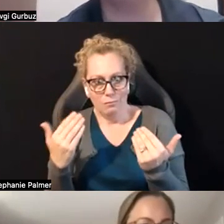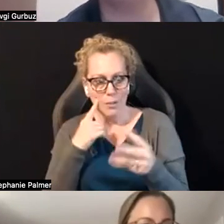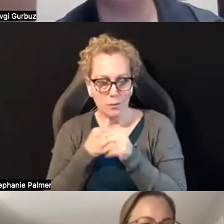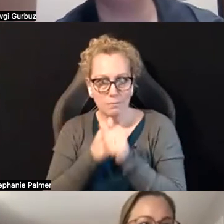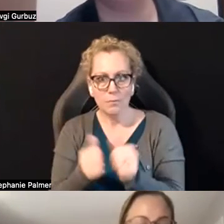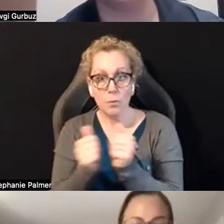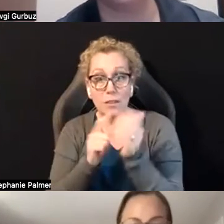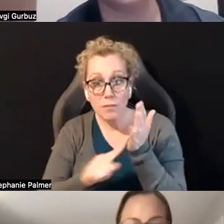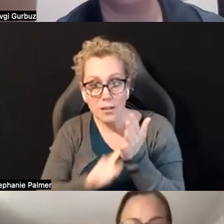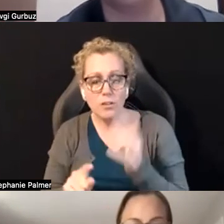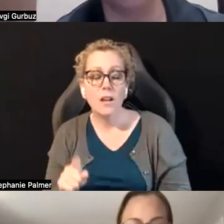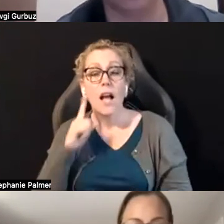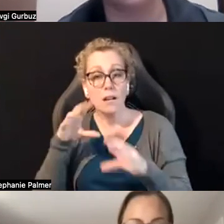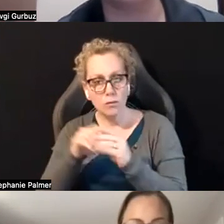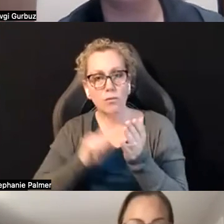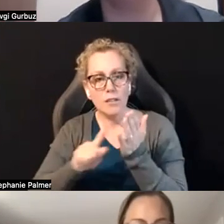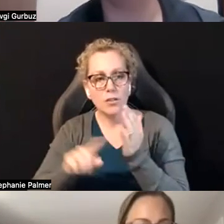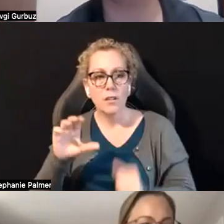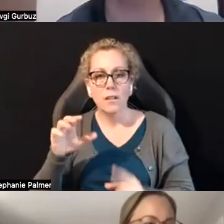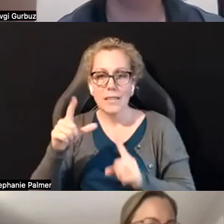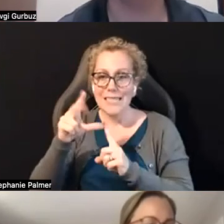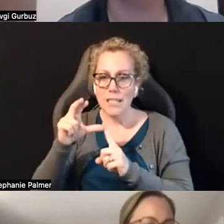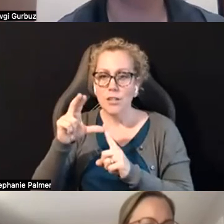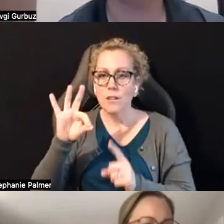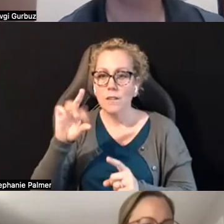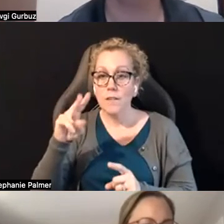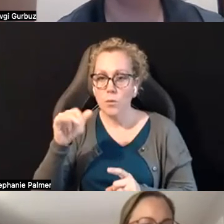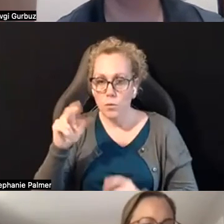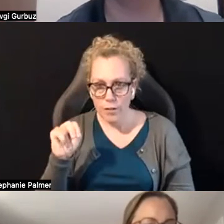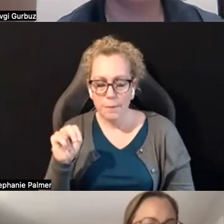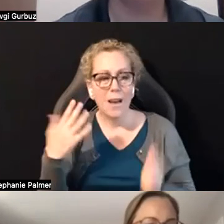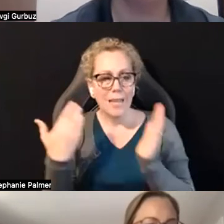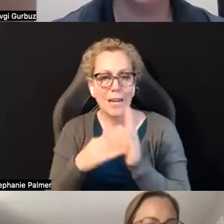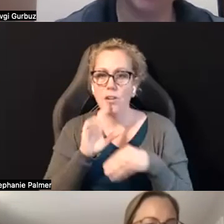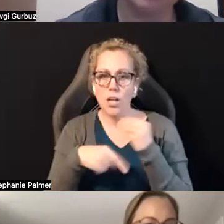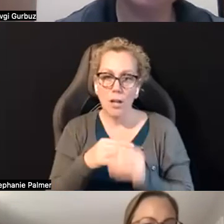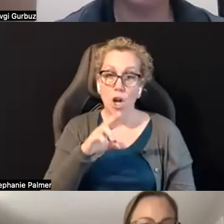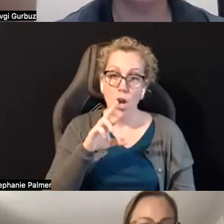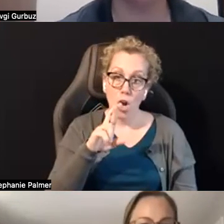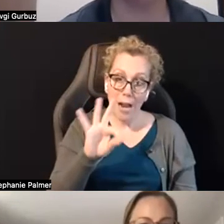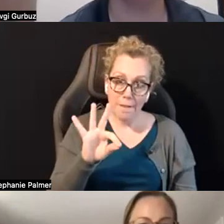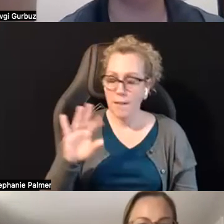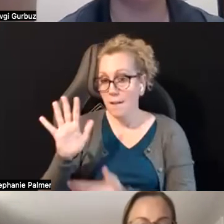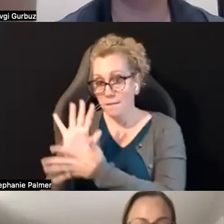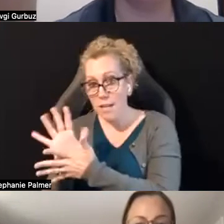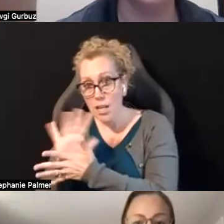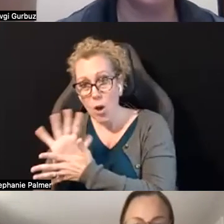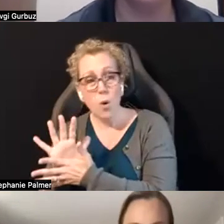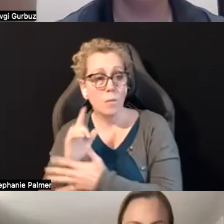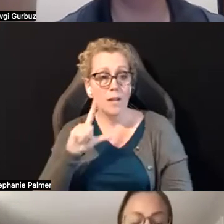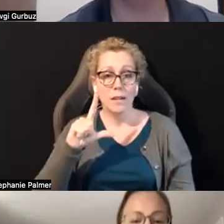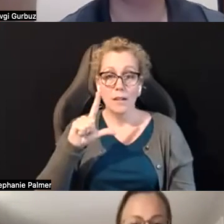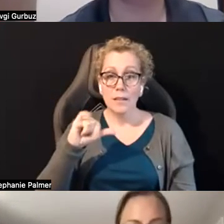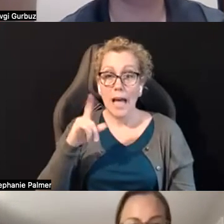and also to pursue research in sensor fusion. And this is, I've been mostly focused on RF and video, but this includes RF and